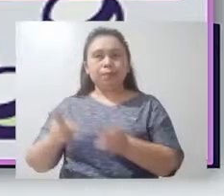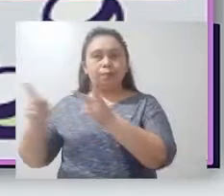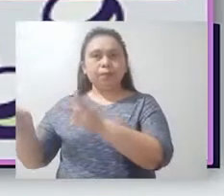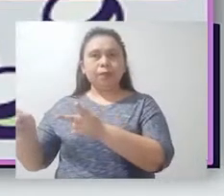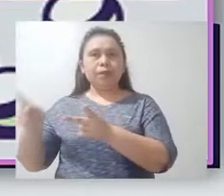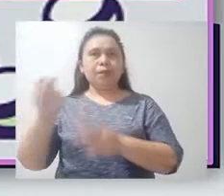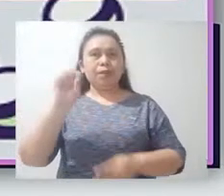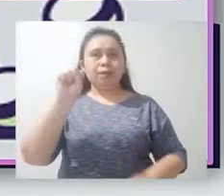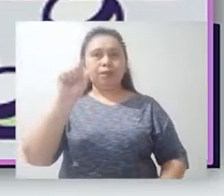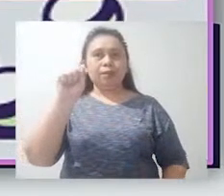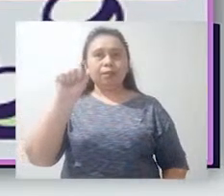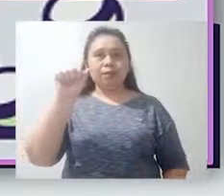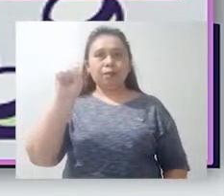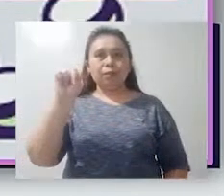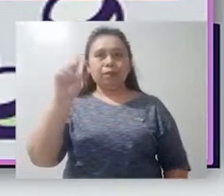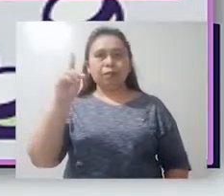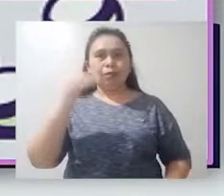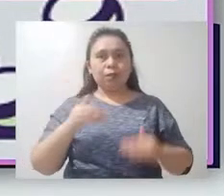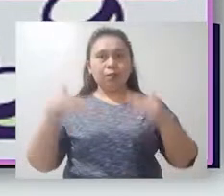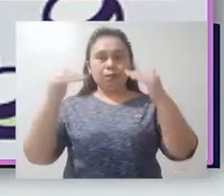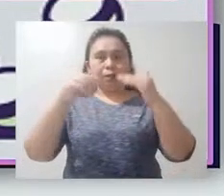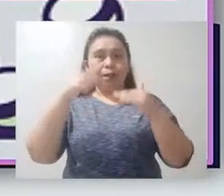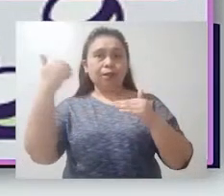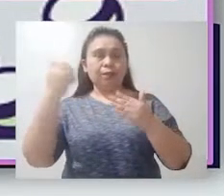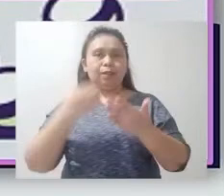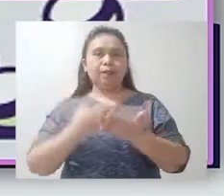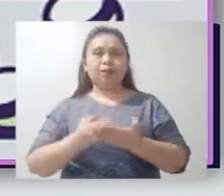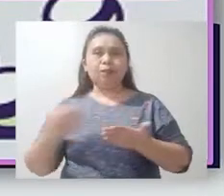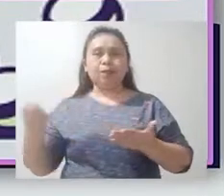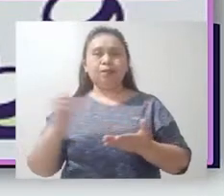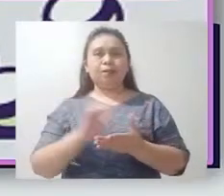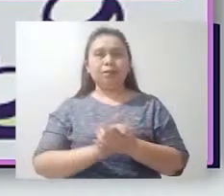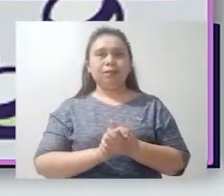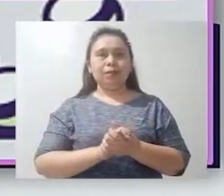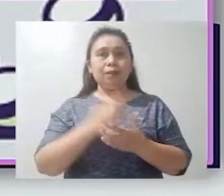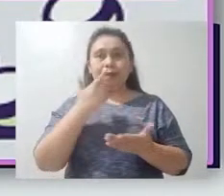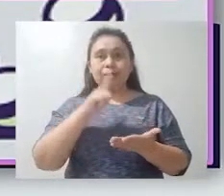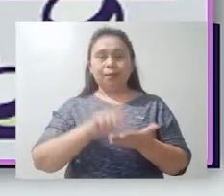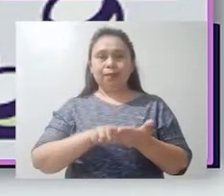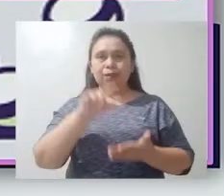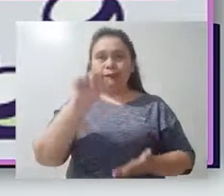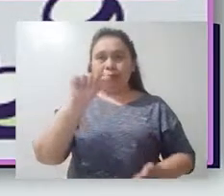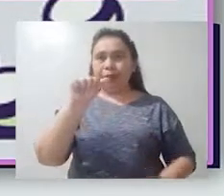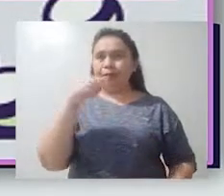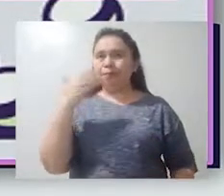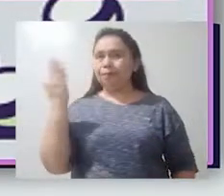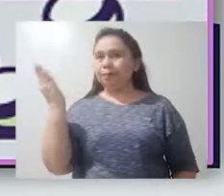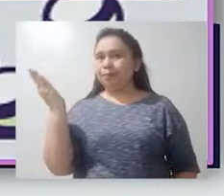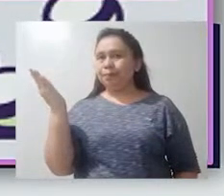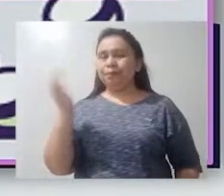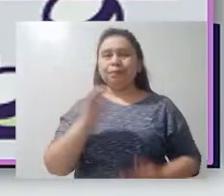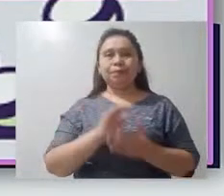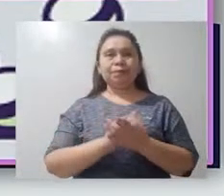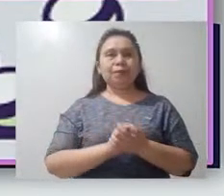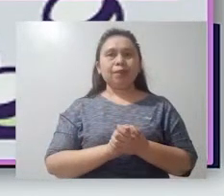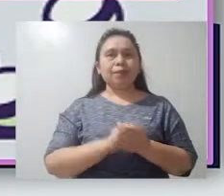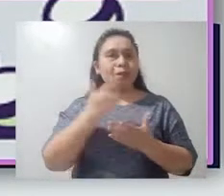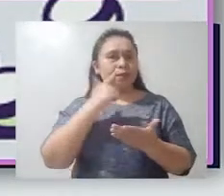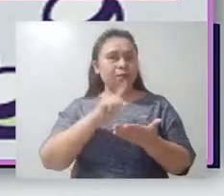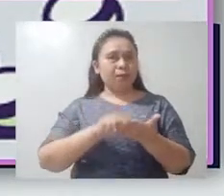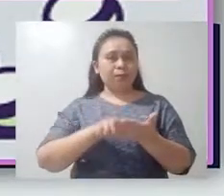iron stand to elevate other equipment? Letter A, iron ring. Letter